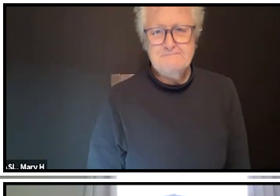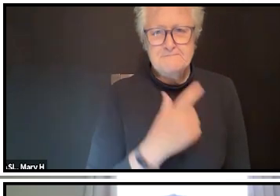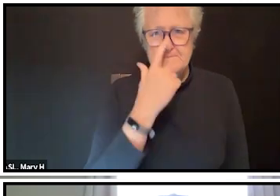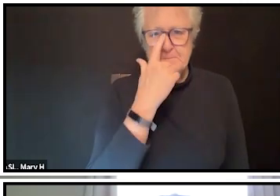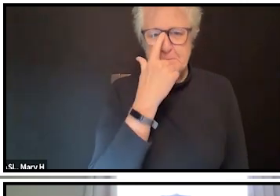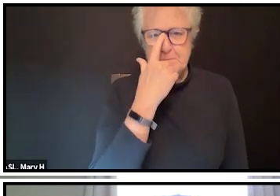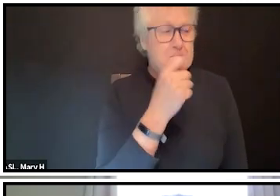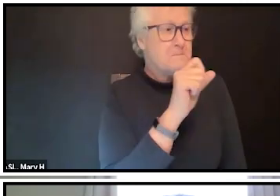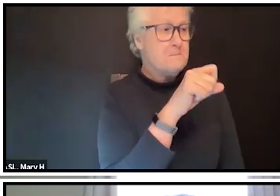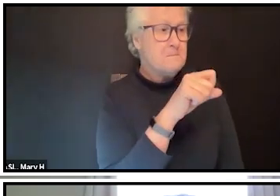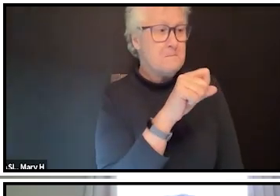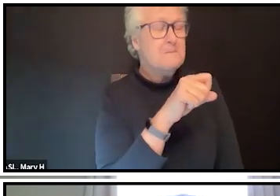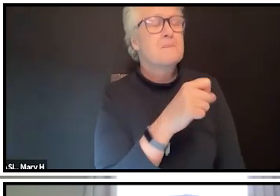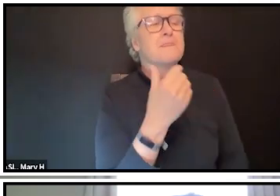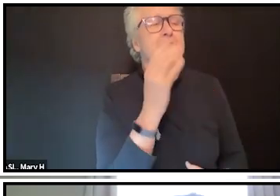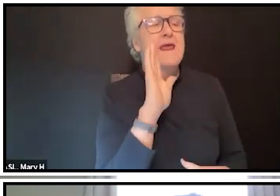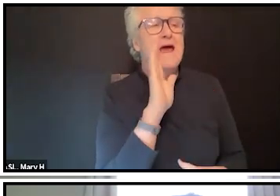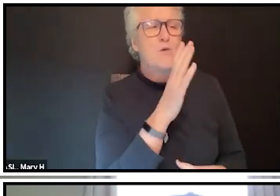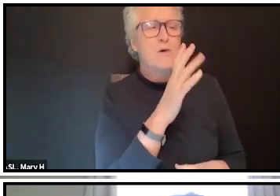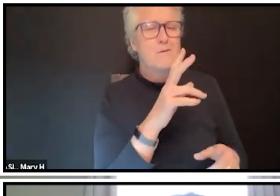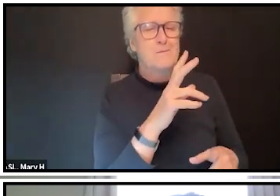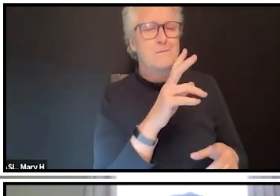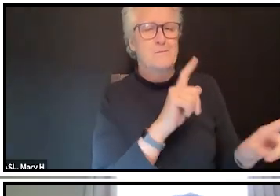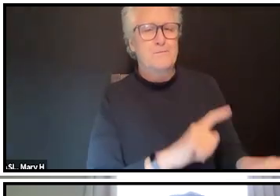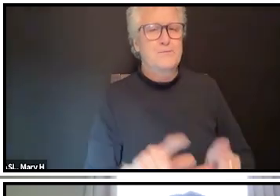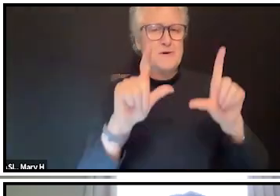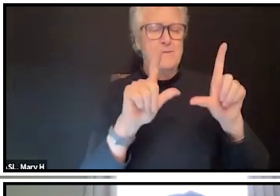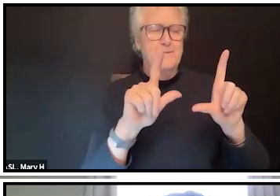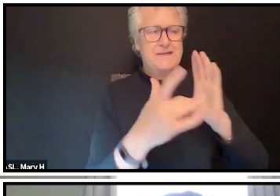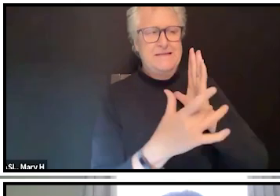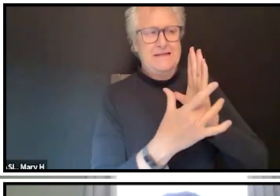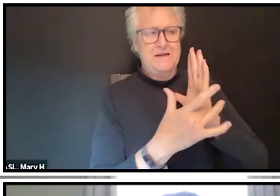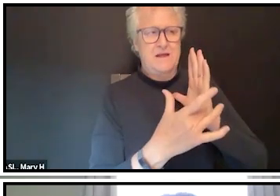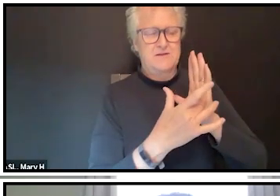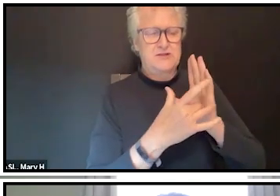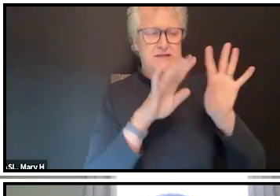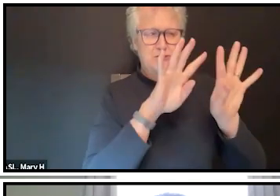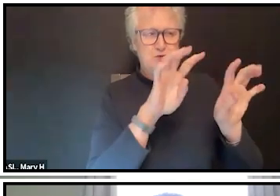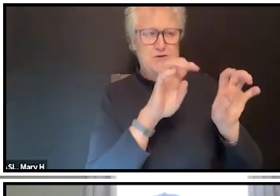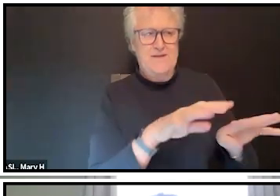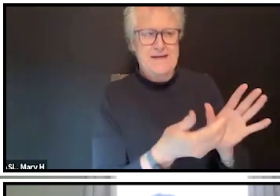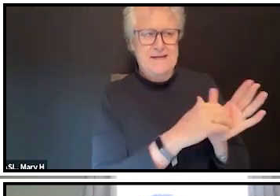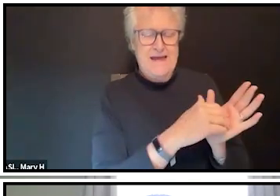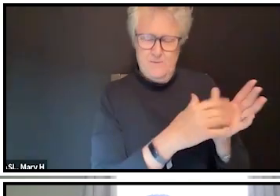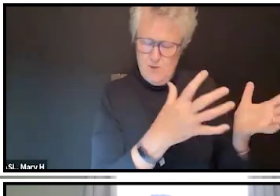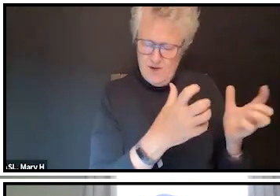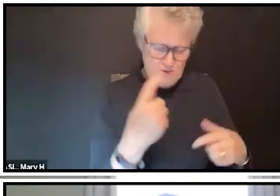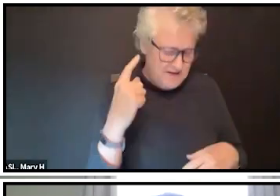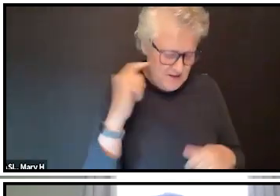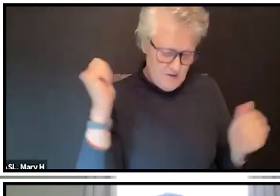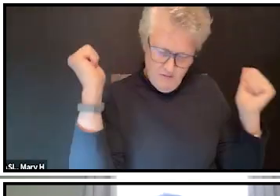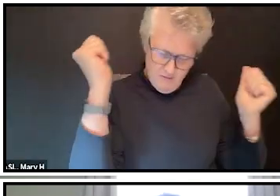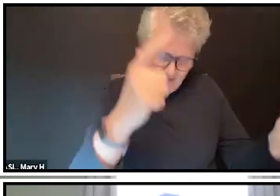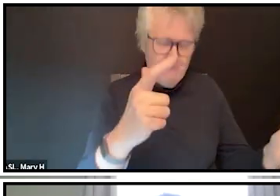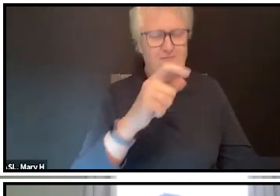Yes, and I'm going to plug in the technology survey again, too. We do want to hear it back from everybody on that as well. So please go